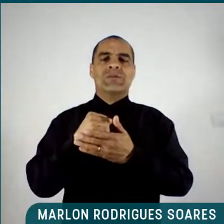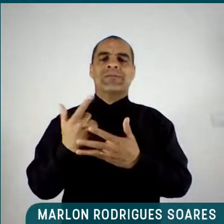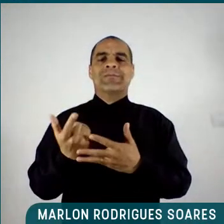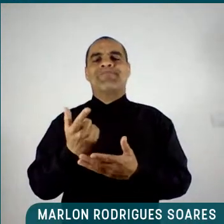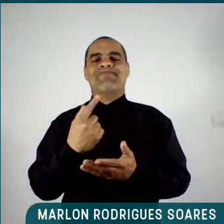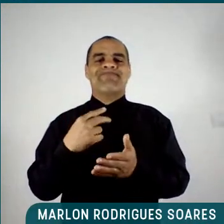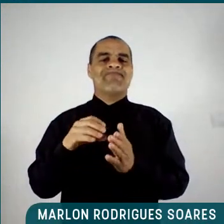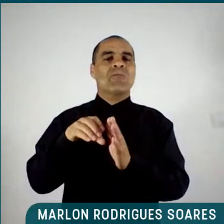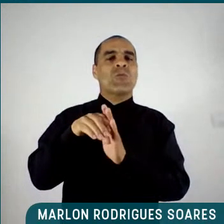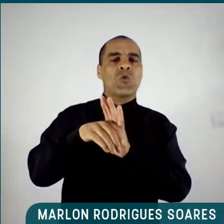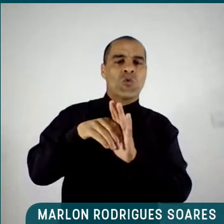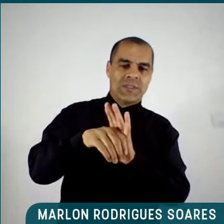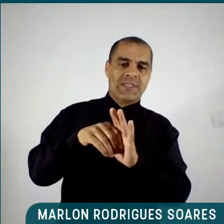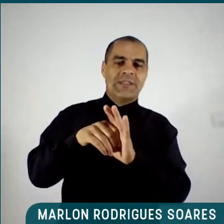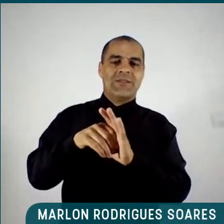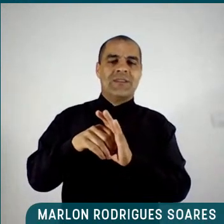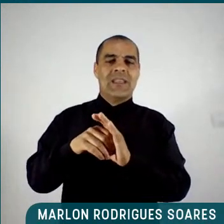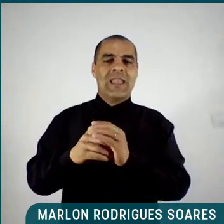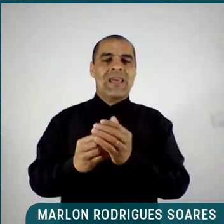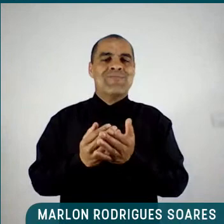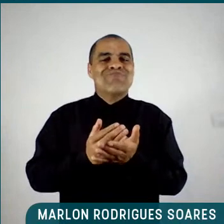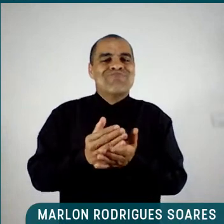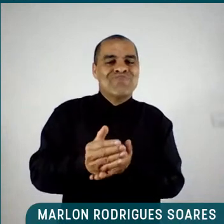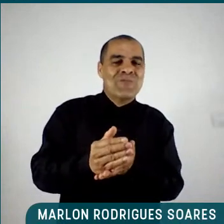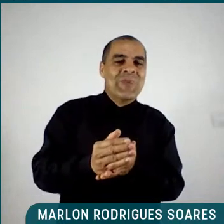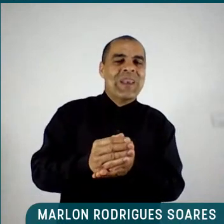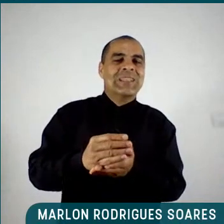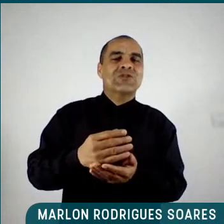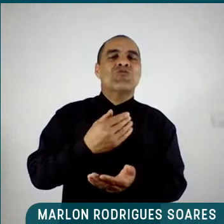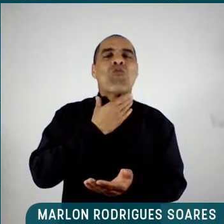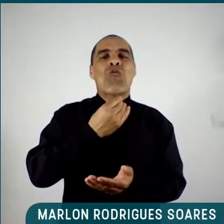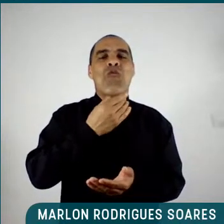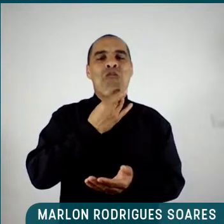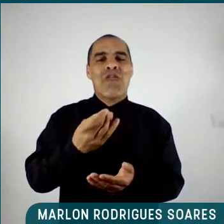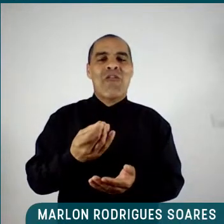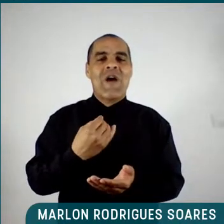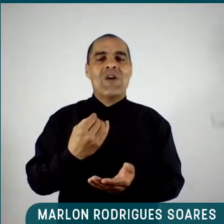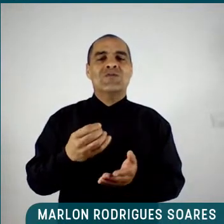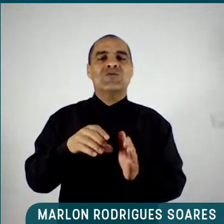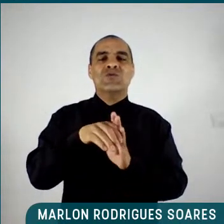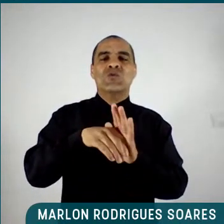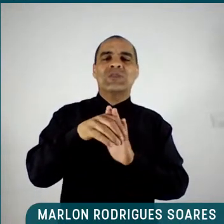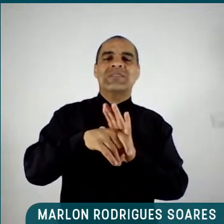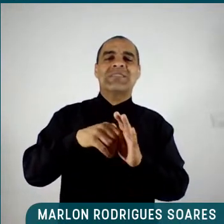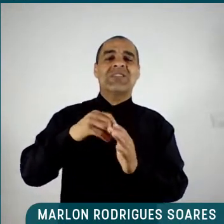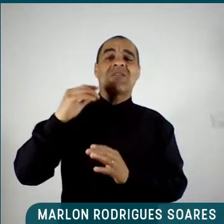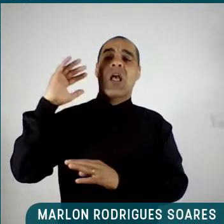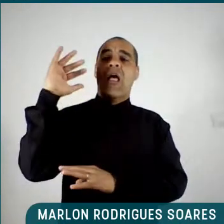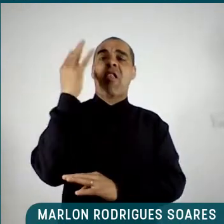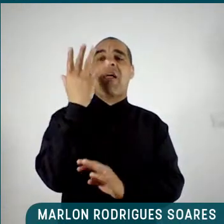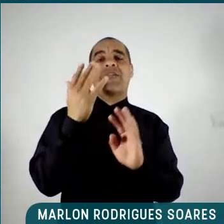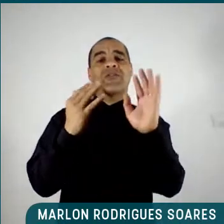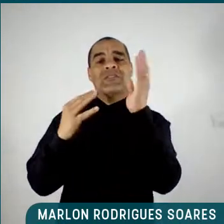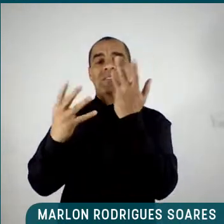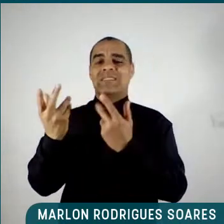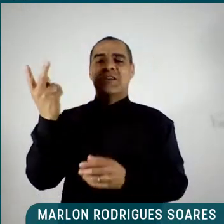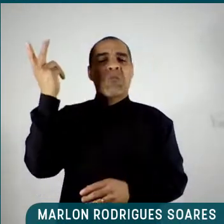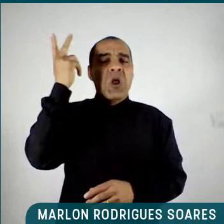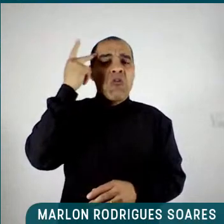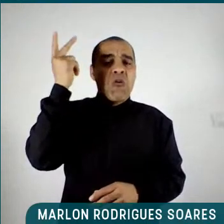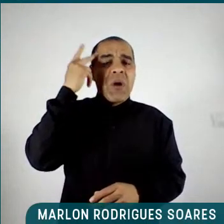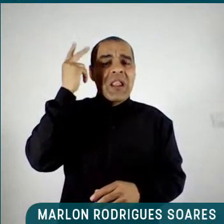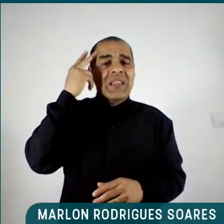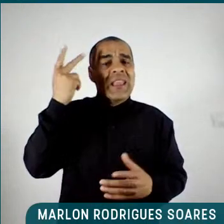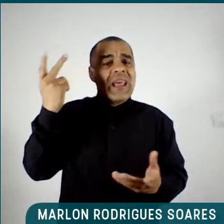falso This essentialization de que comes from a false de que presumption a that is naturalização e a nature, that there is